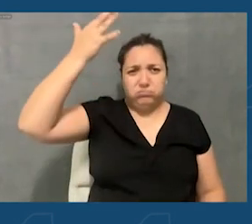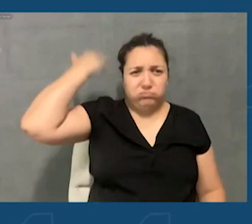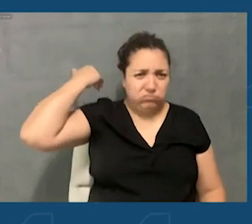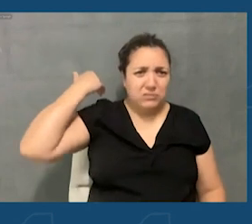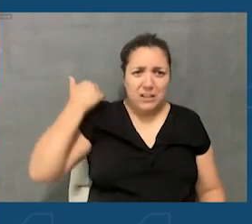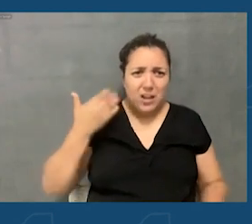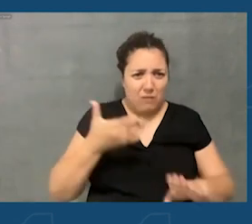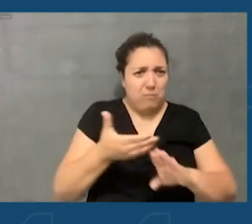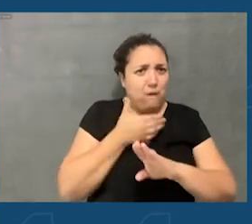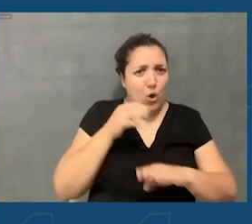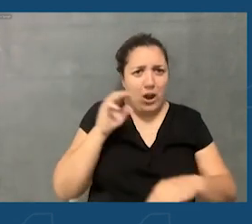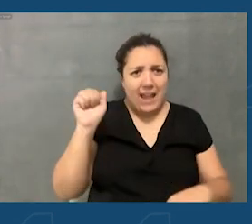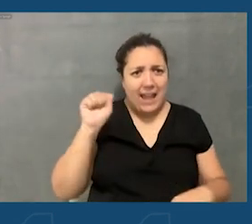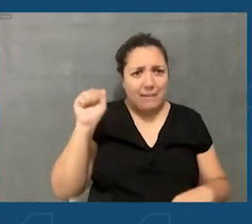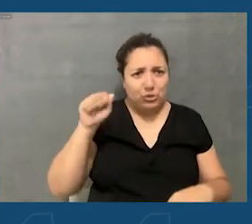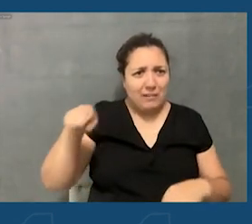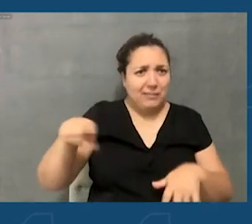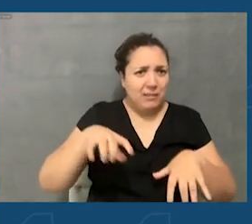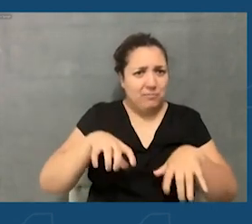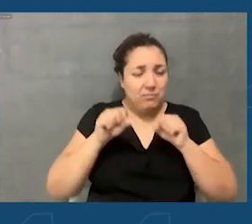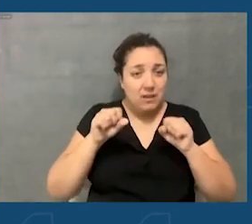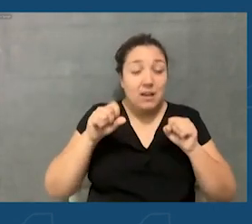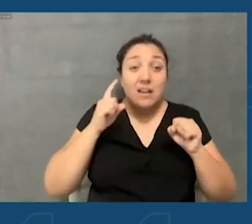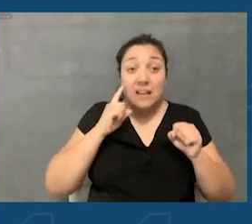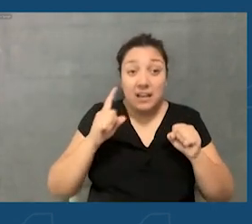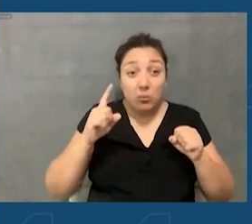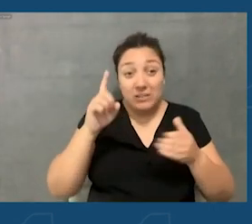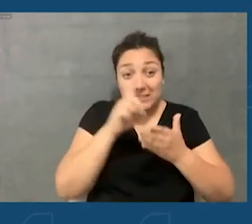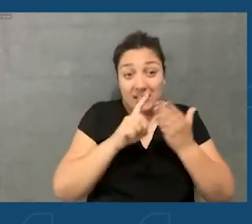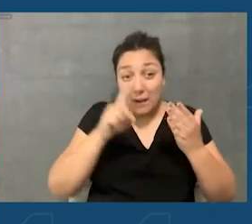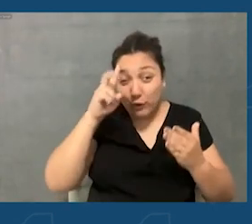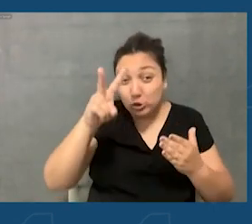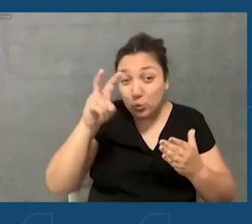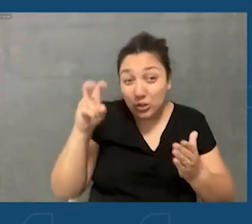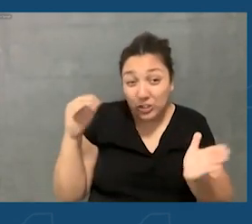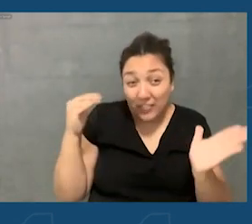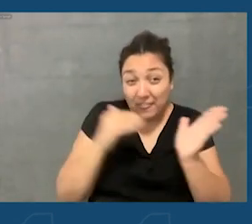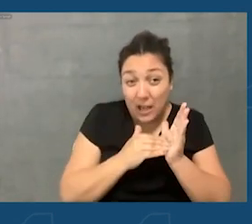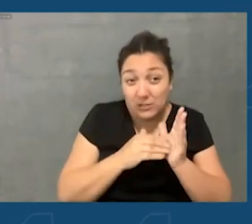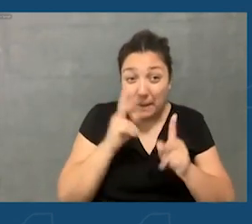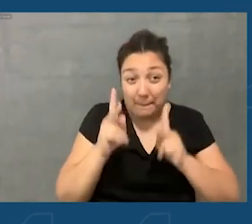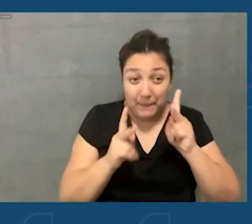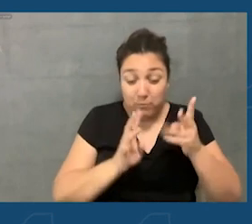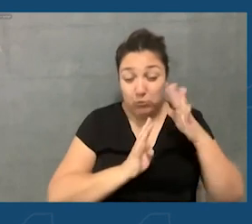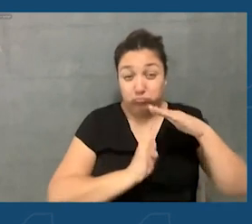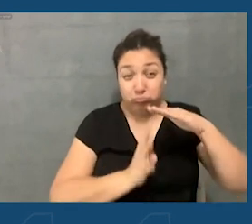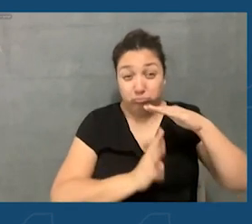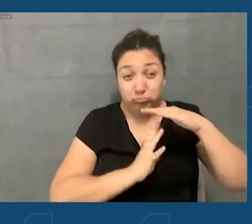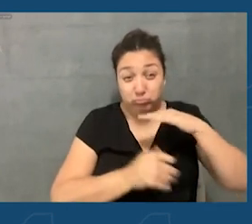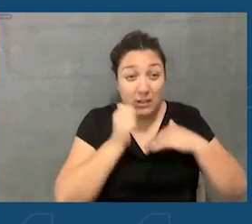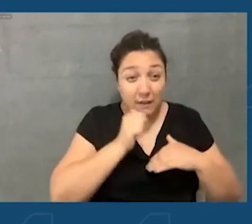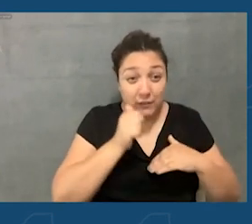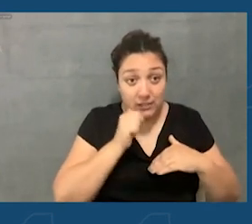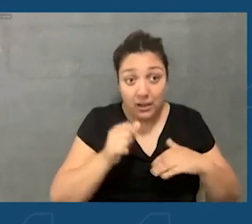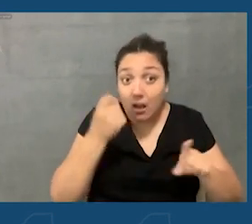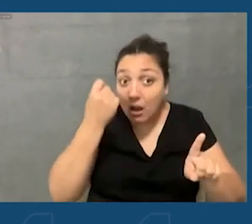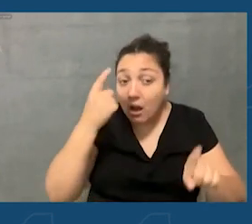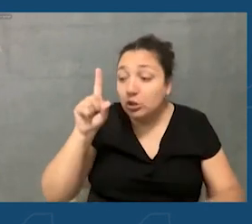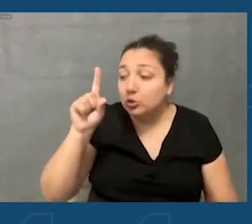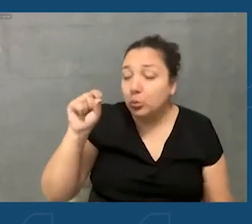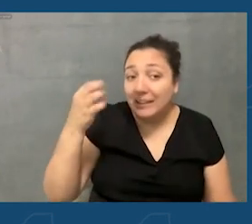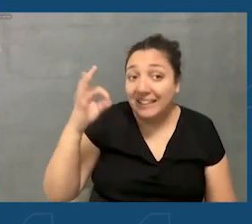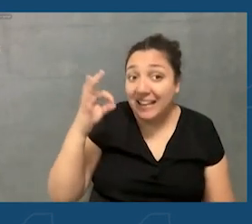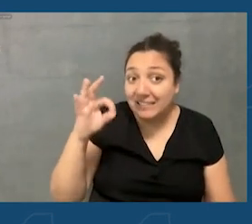it was designed for 200,000 passengers a day. Today, in 2019, it served over